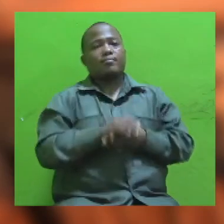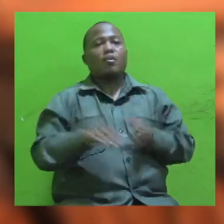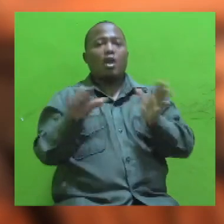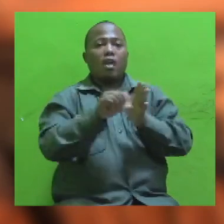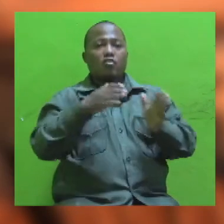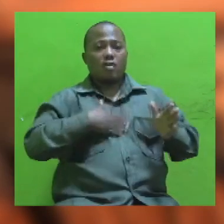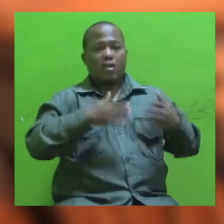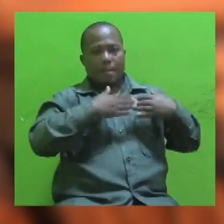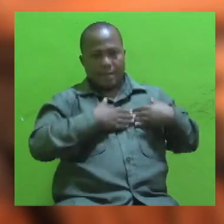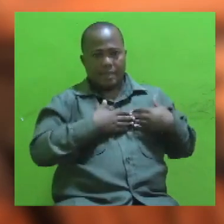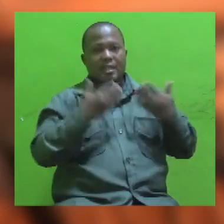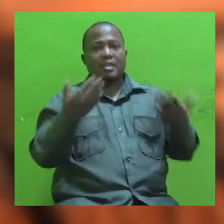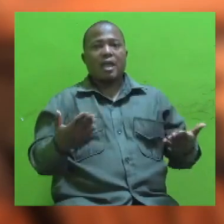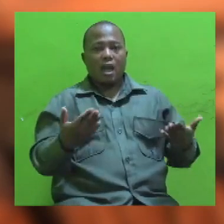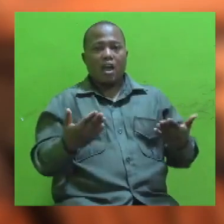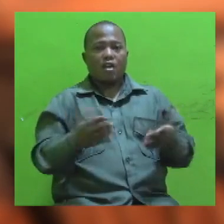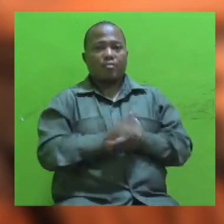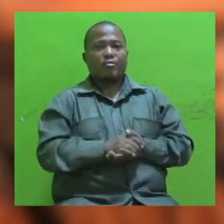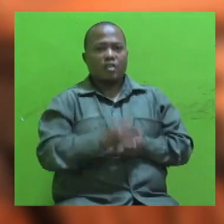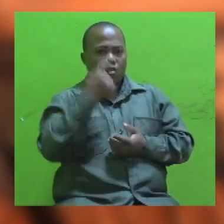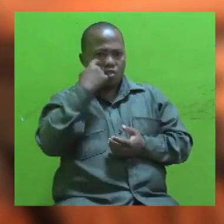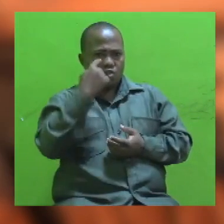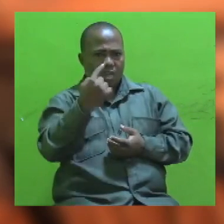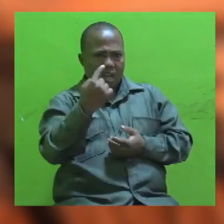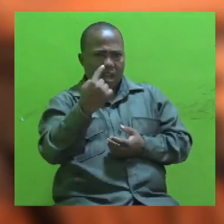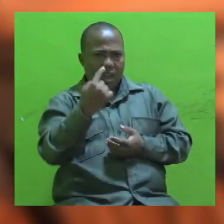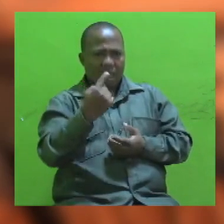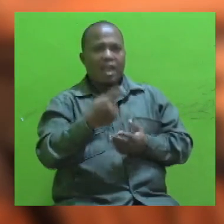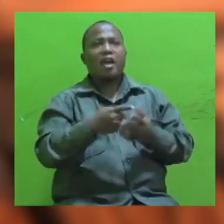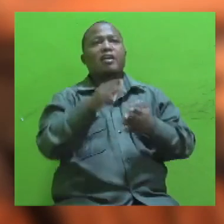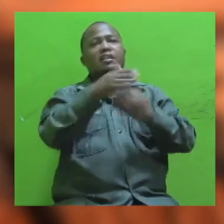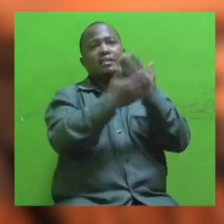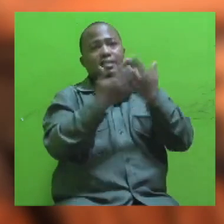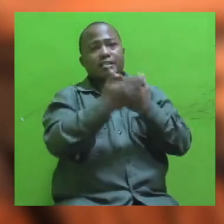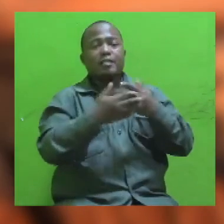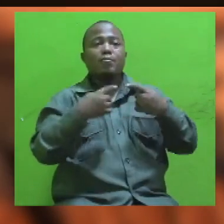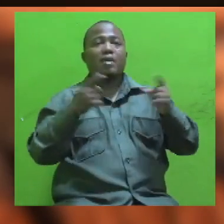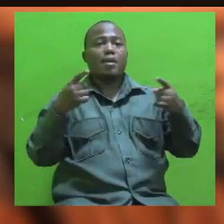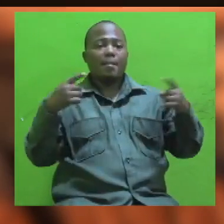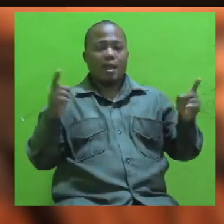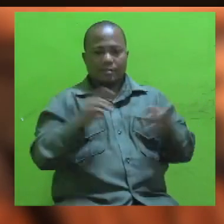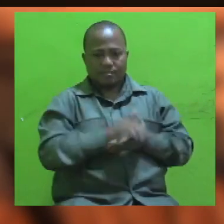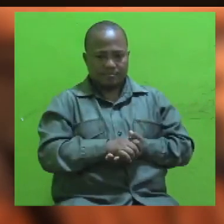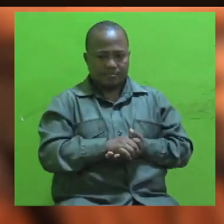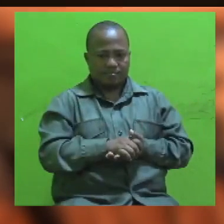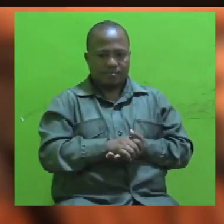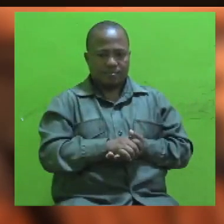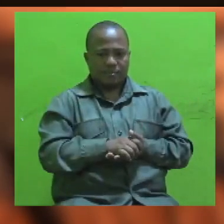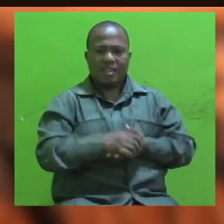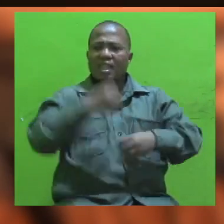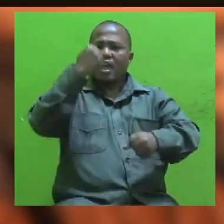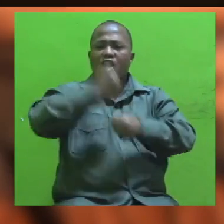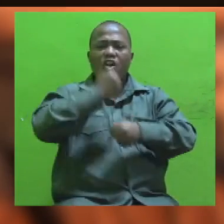student, now let us see various functions of village development council. The roles and